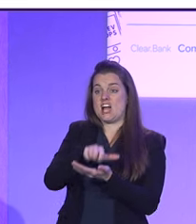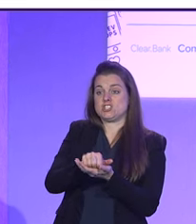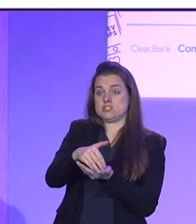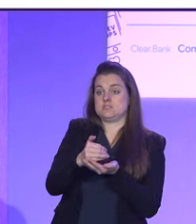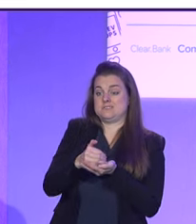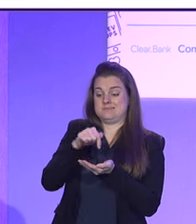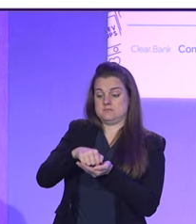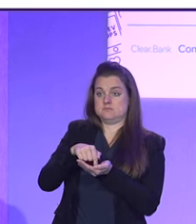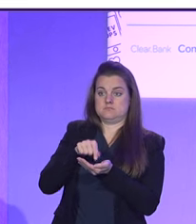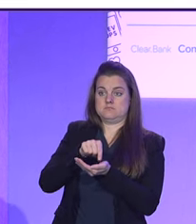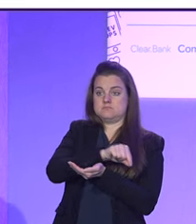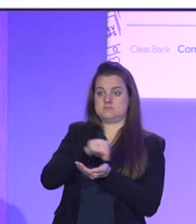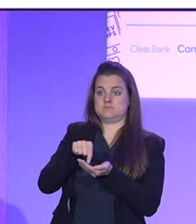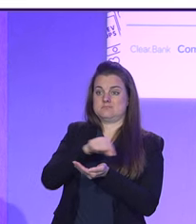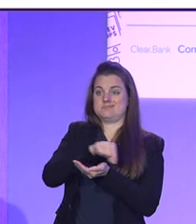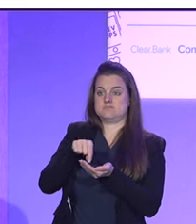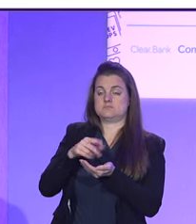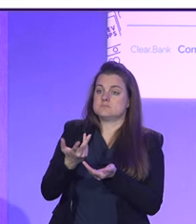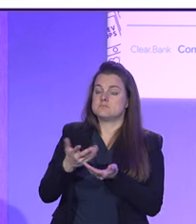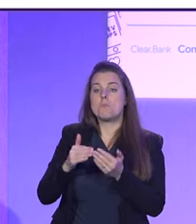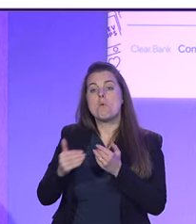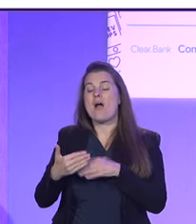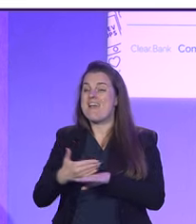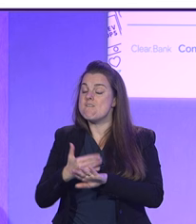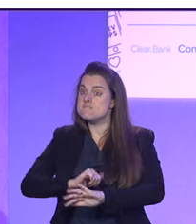again, better efficiency, but better for